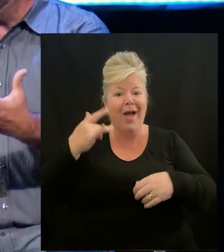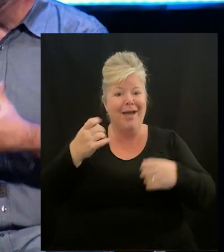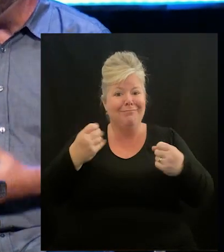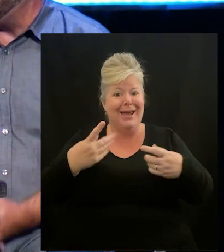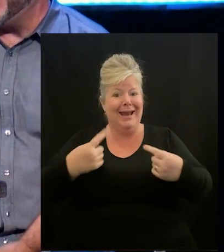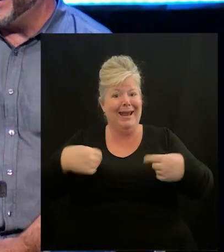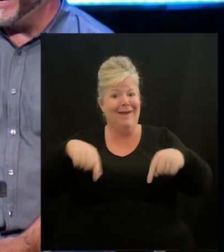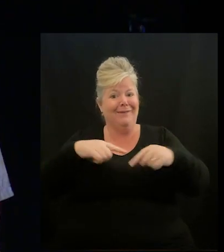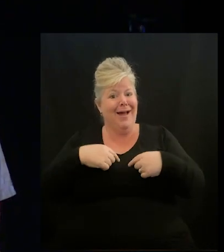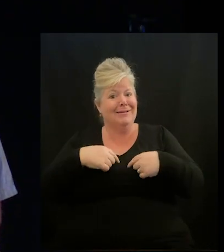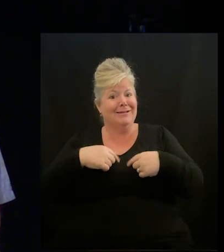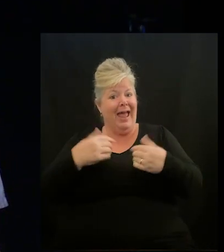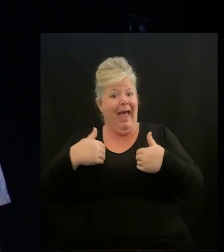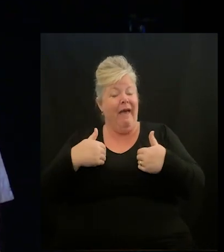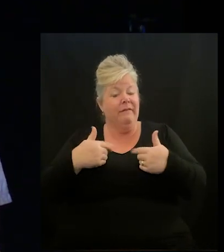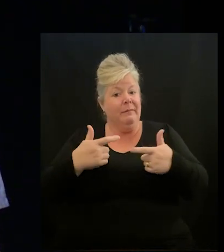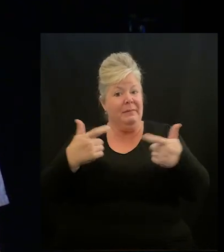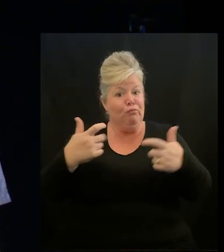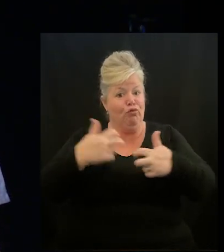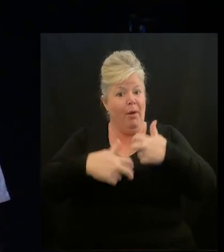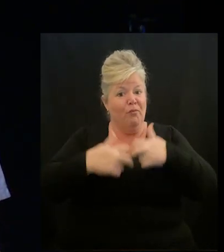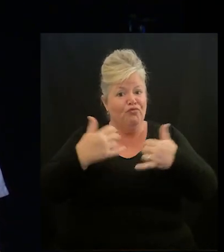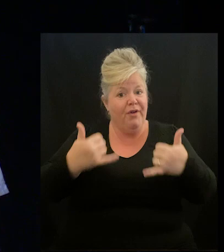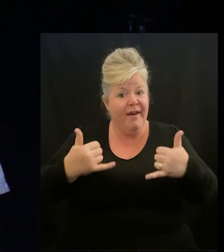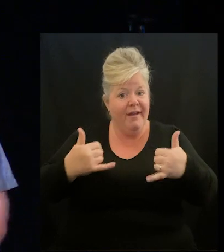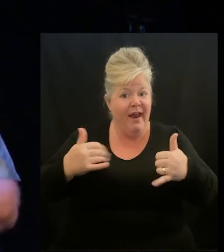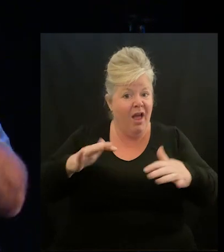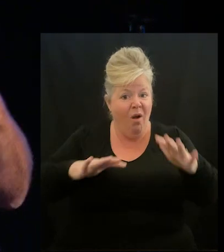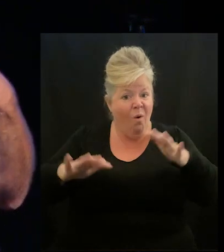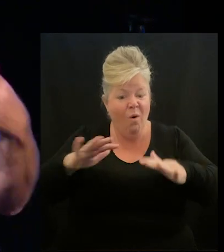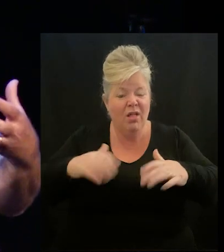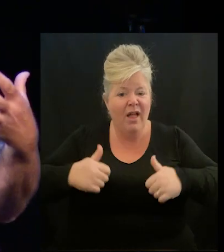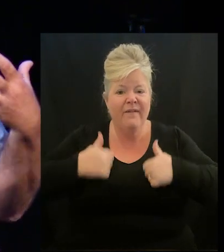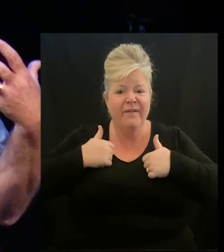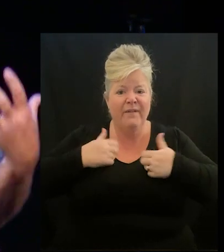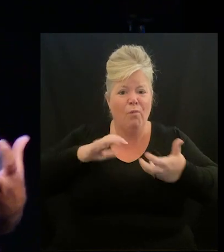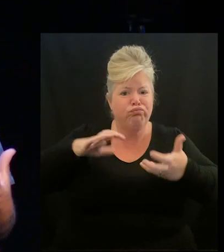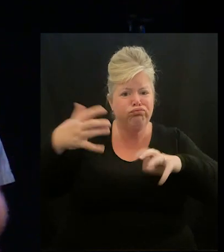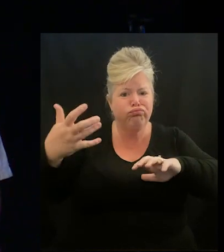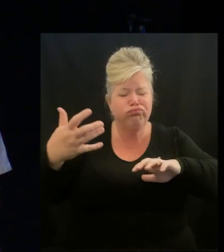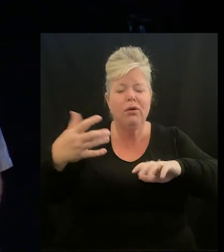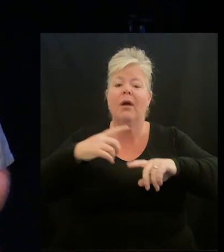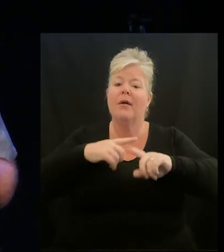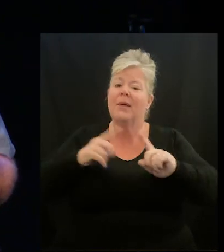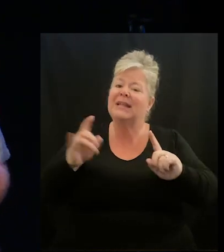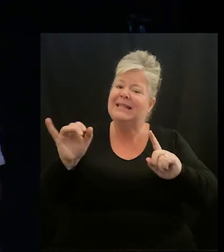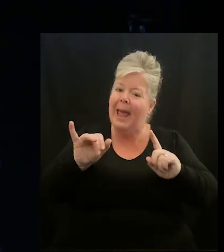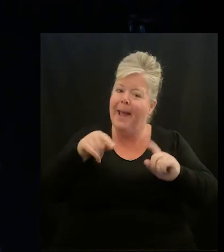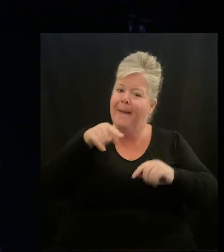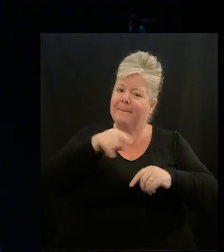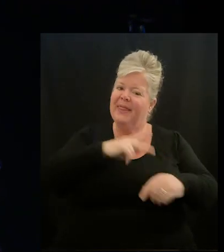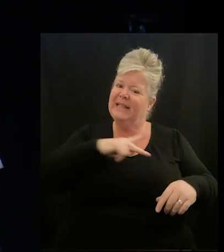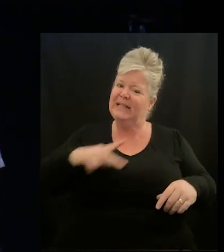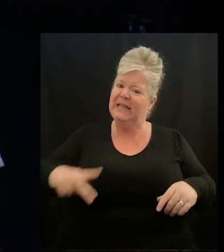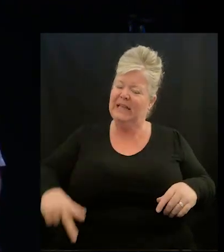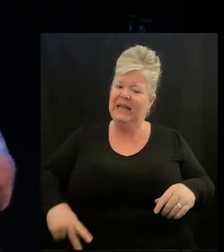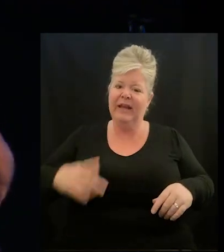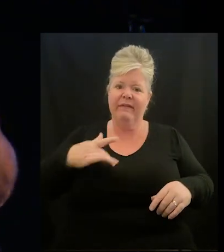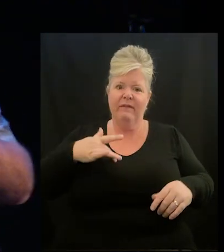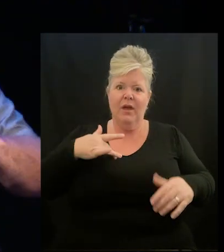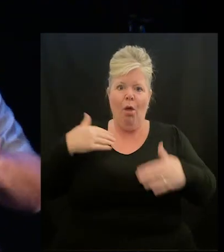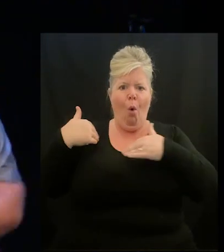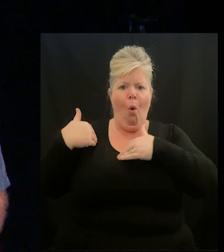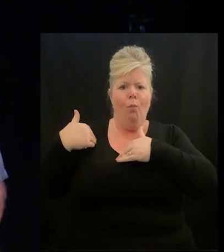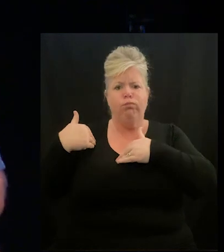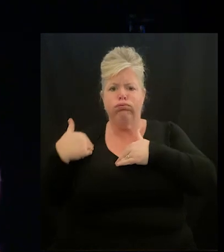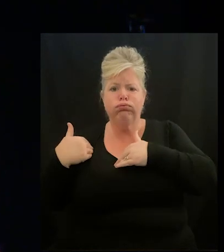many of us are carrying in this season that we find ourselves in right now. He's carrying a burden. He's carrying a great load.